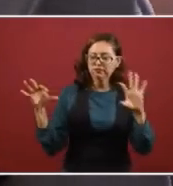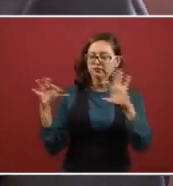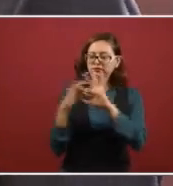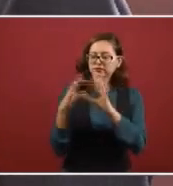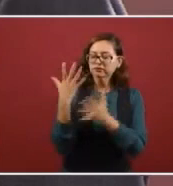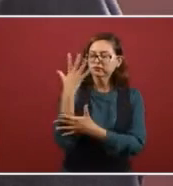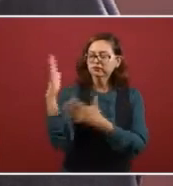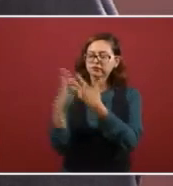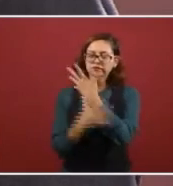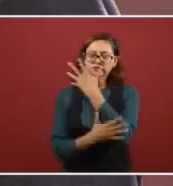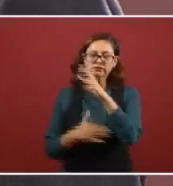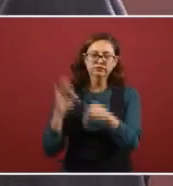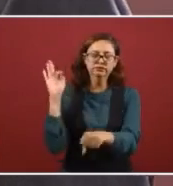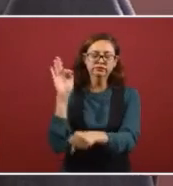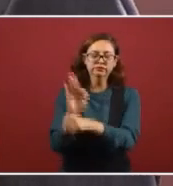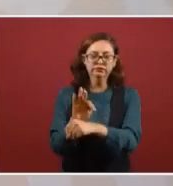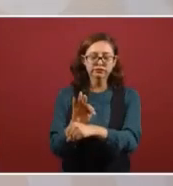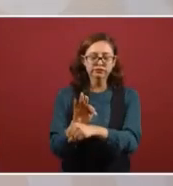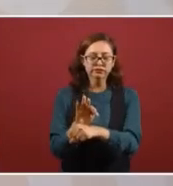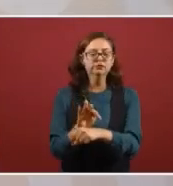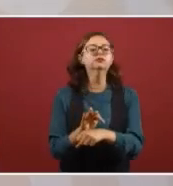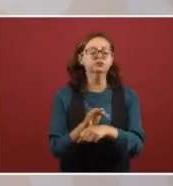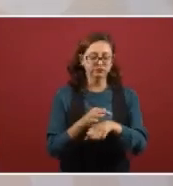that it's